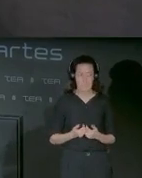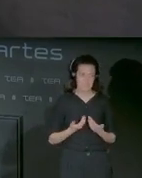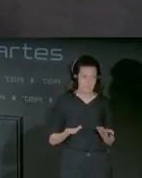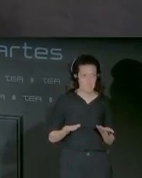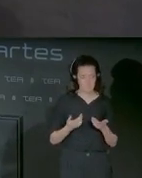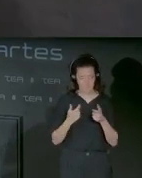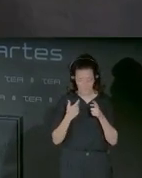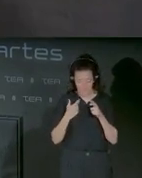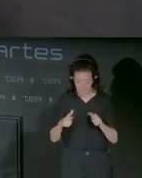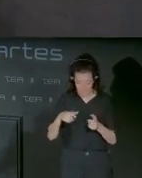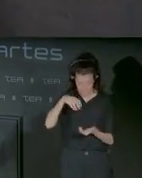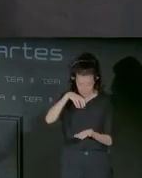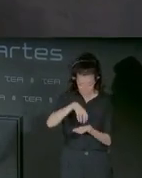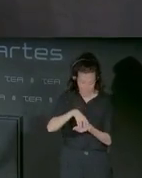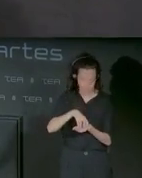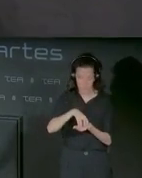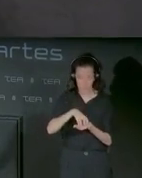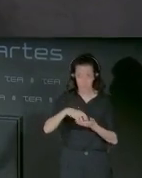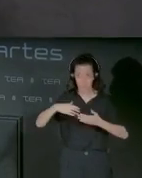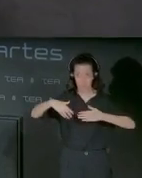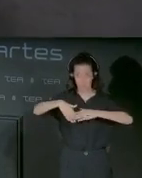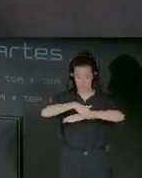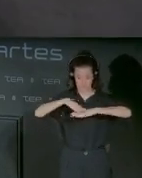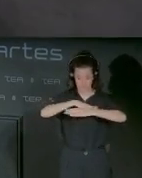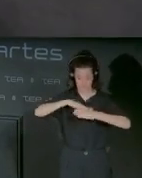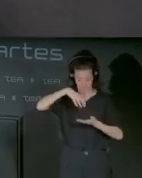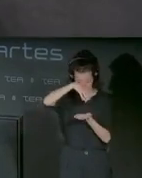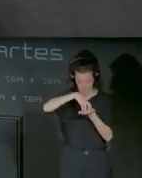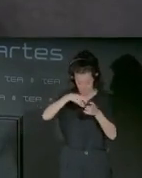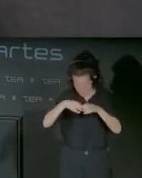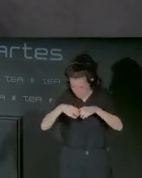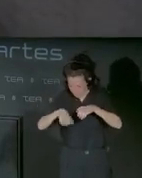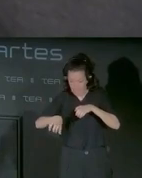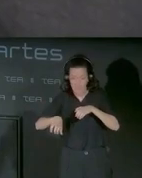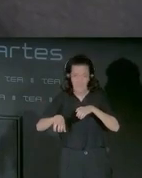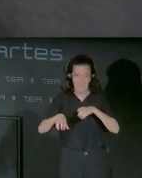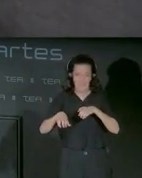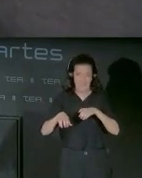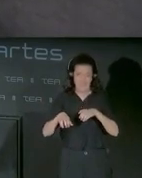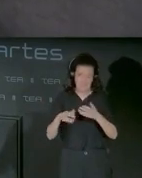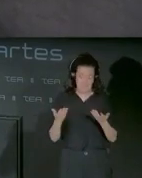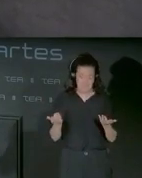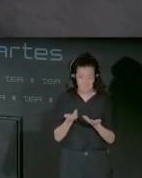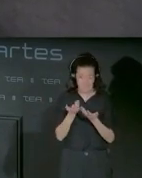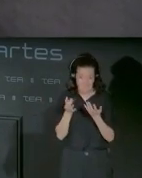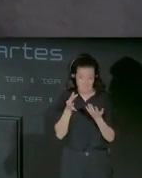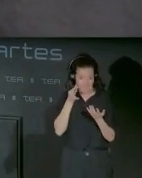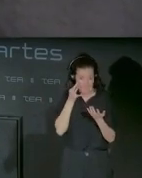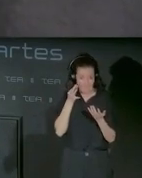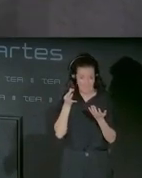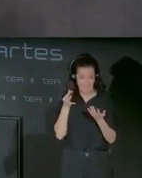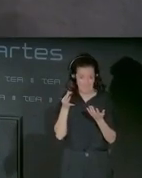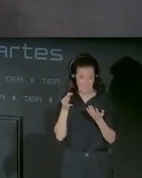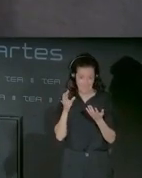division. It's still it has games on it. still nice, yes.